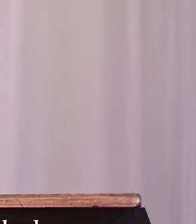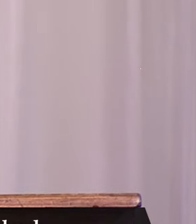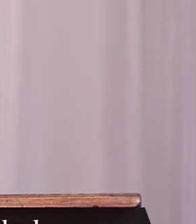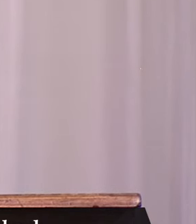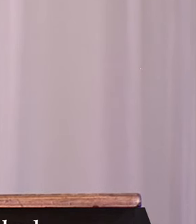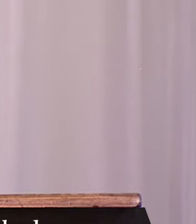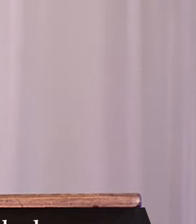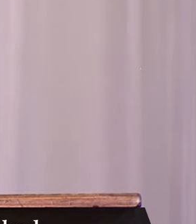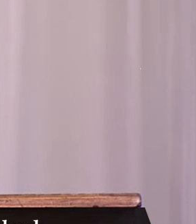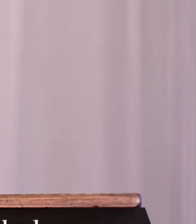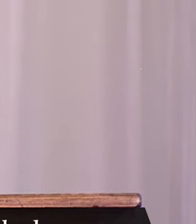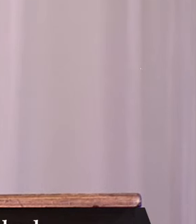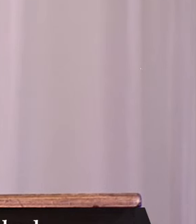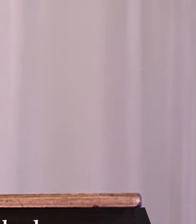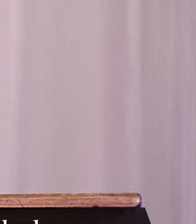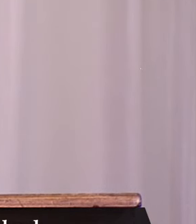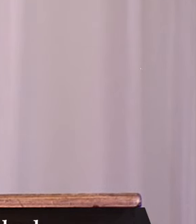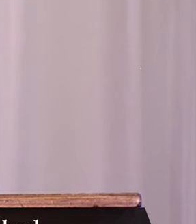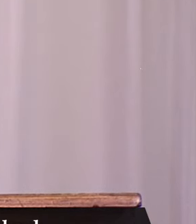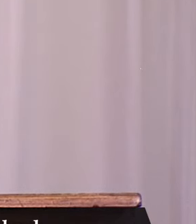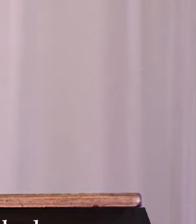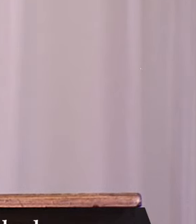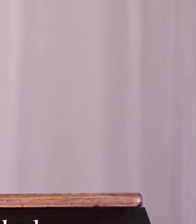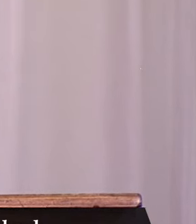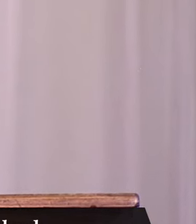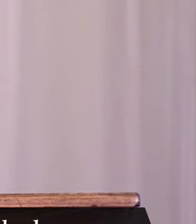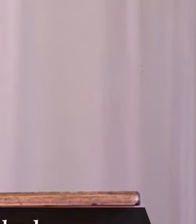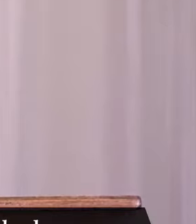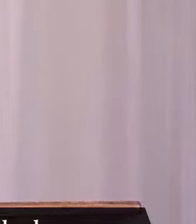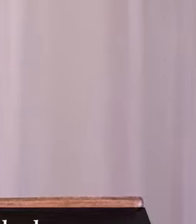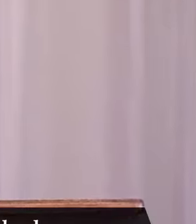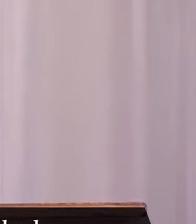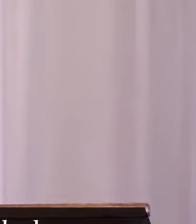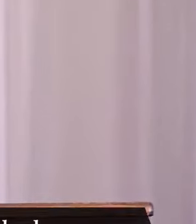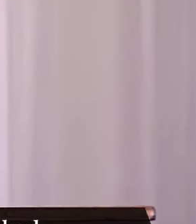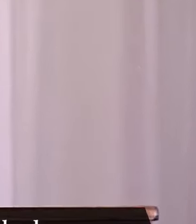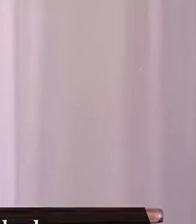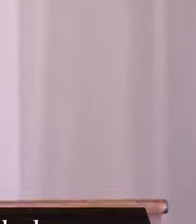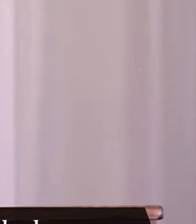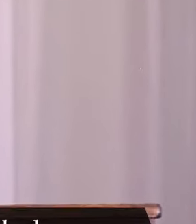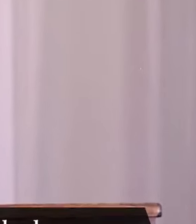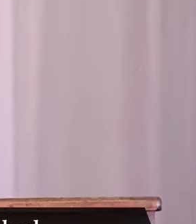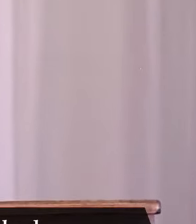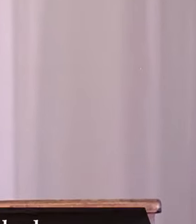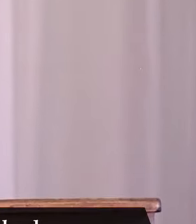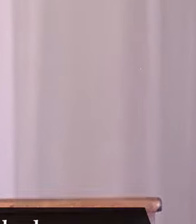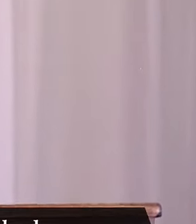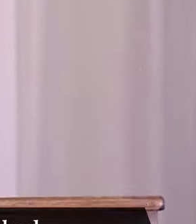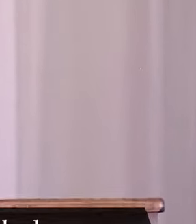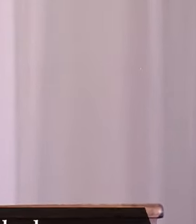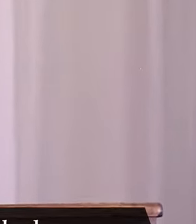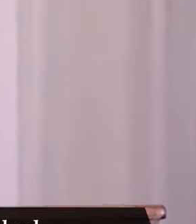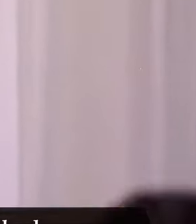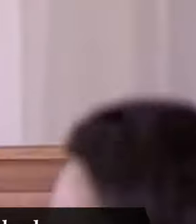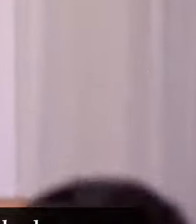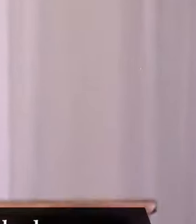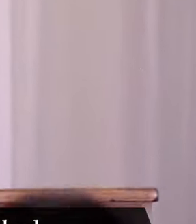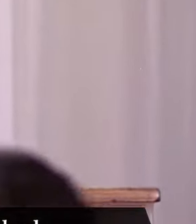Aziz and Angina's nephew, Mayor Lodia. Mayor, may I invite?